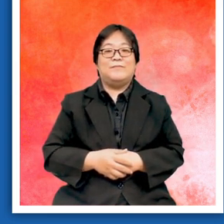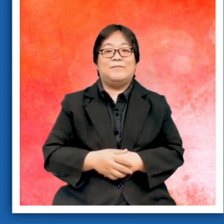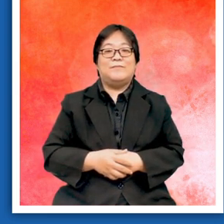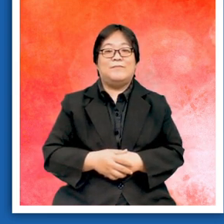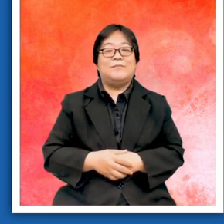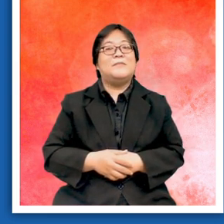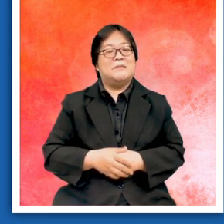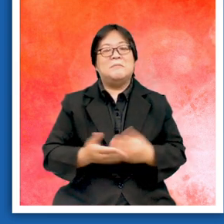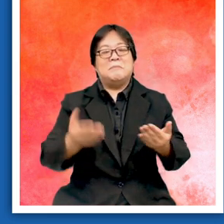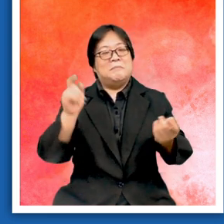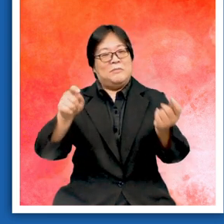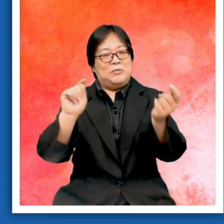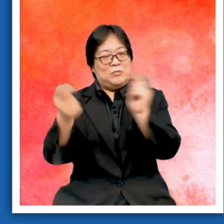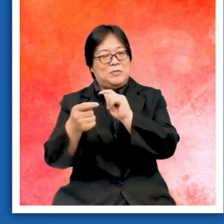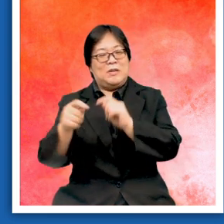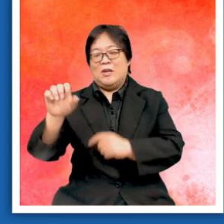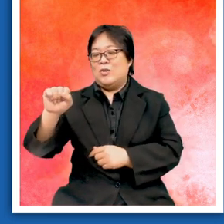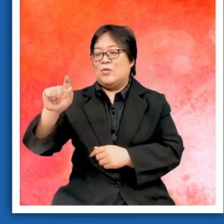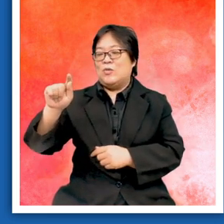I need to turn to student